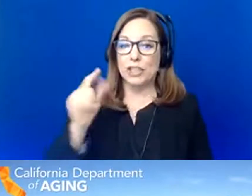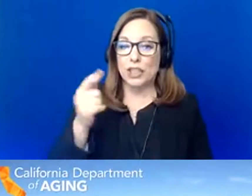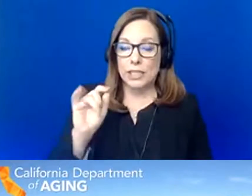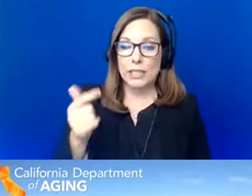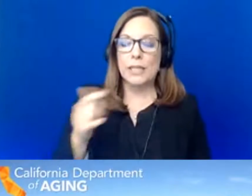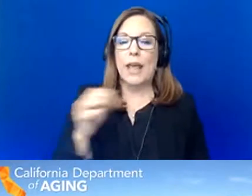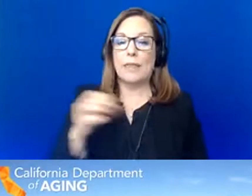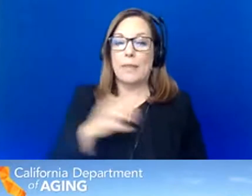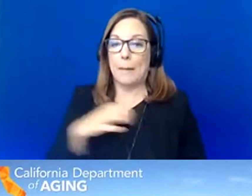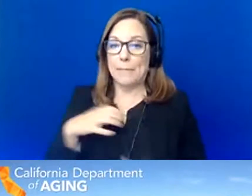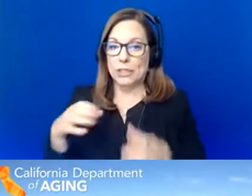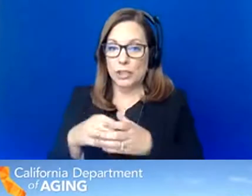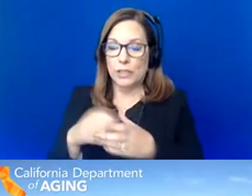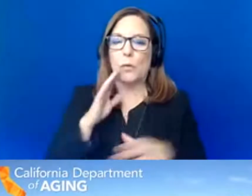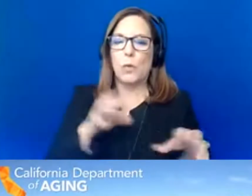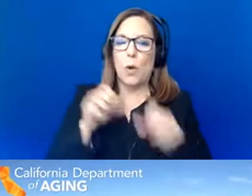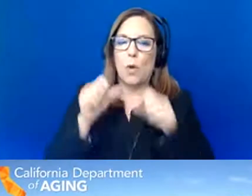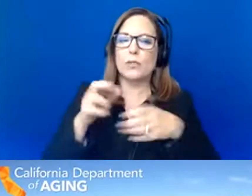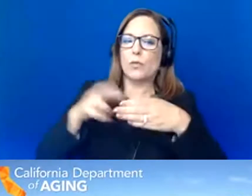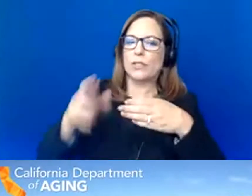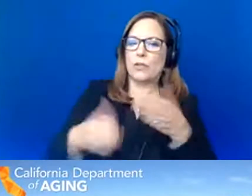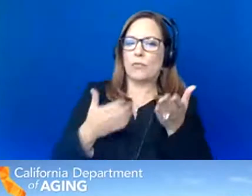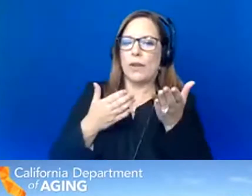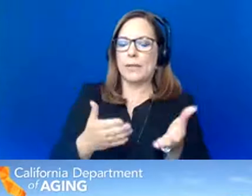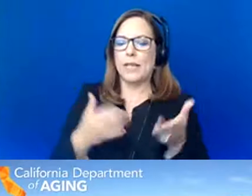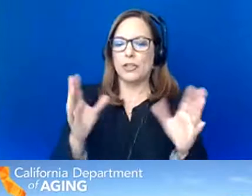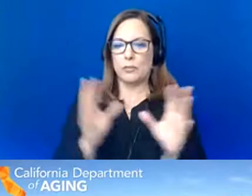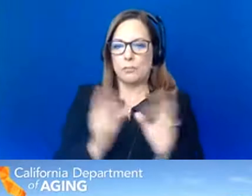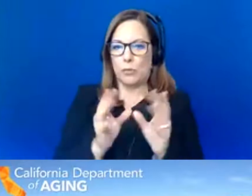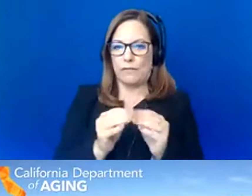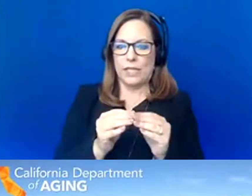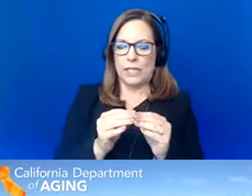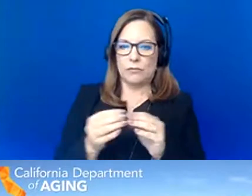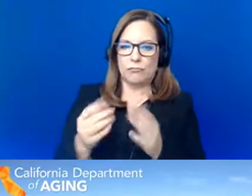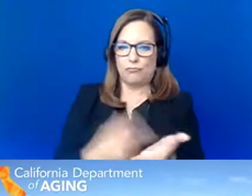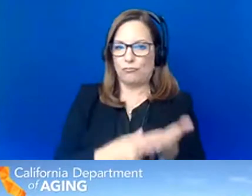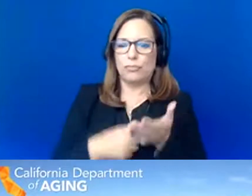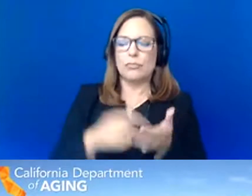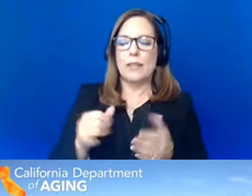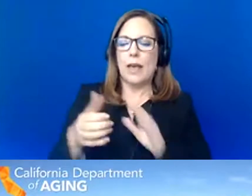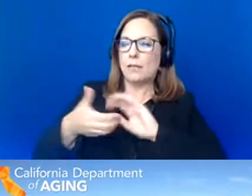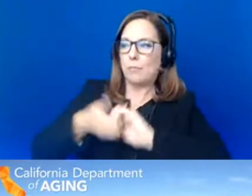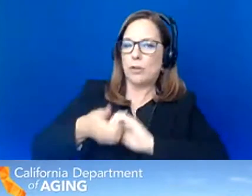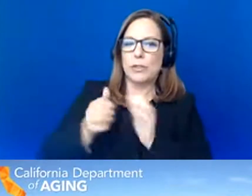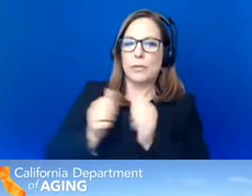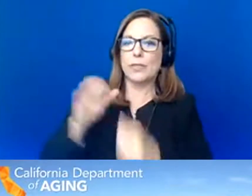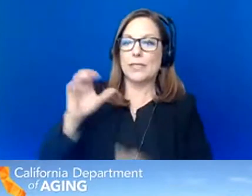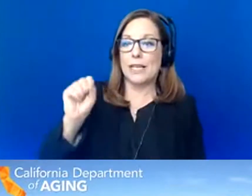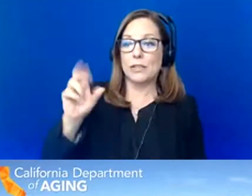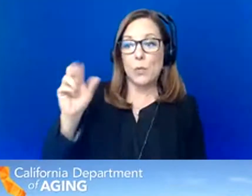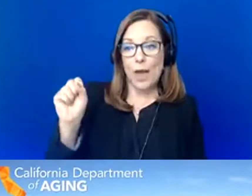the results and recommendation briefing in December. This will be done in partnership with Sacramento State University. So we'll be working with